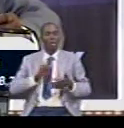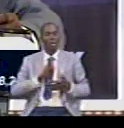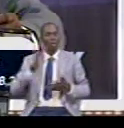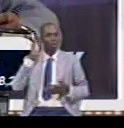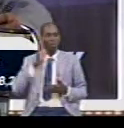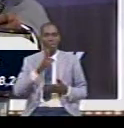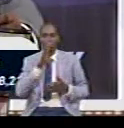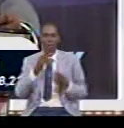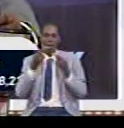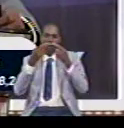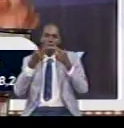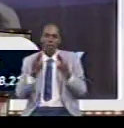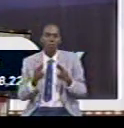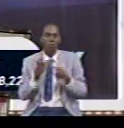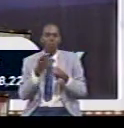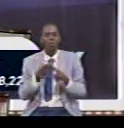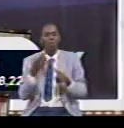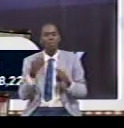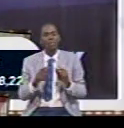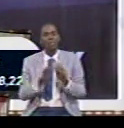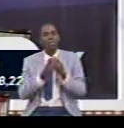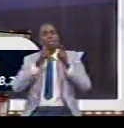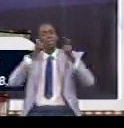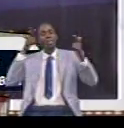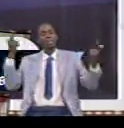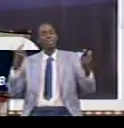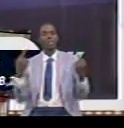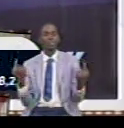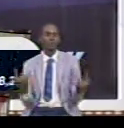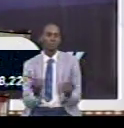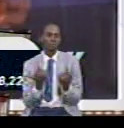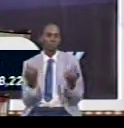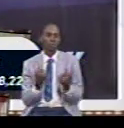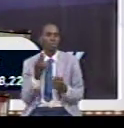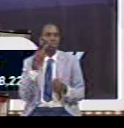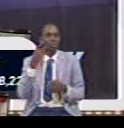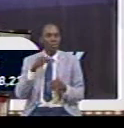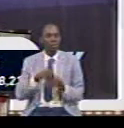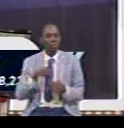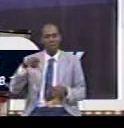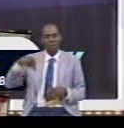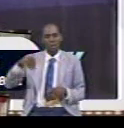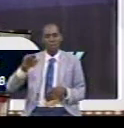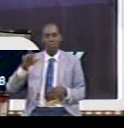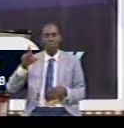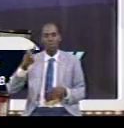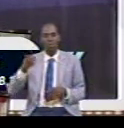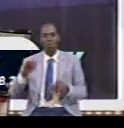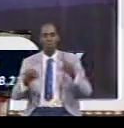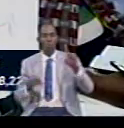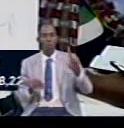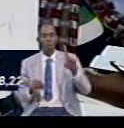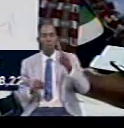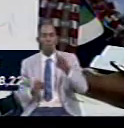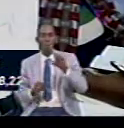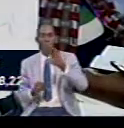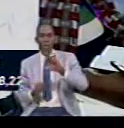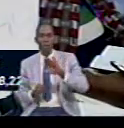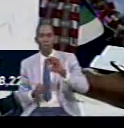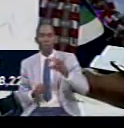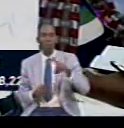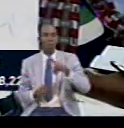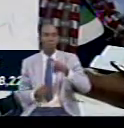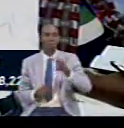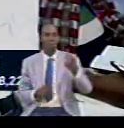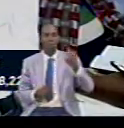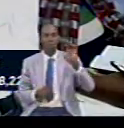the great, from that great transgression. I look at Psalm 119, Psalm 119. I'm reading from